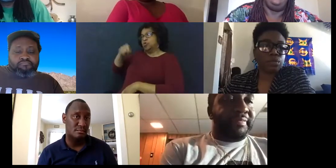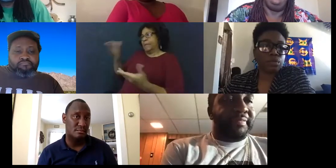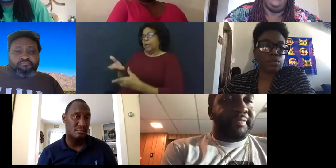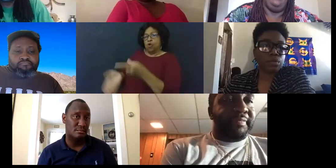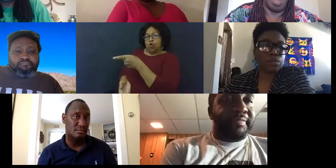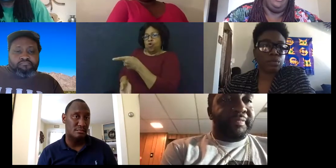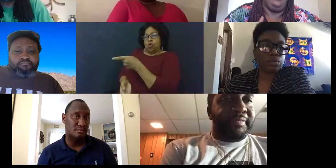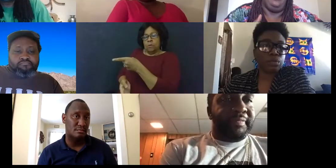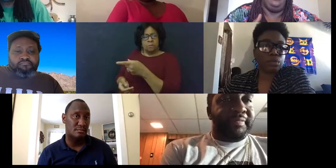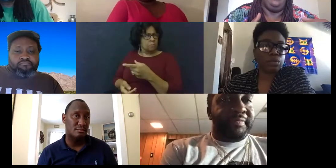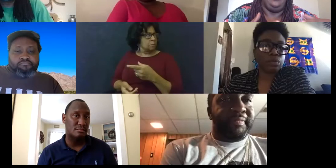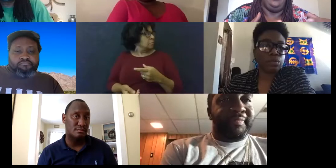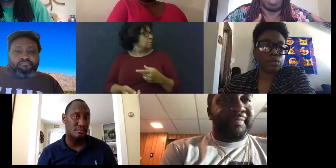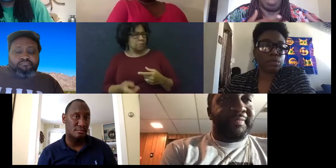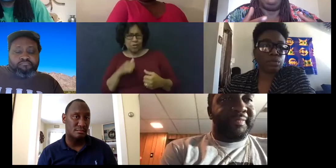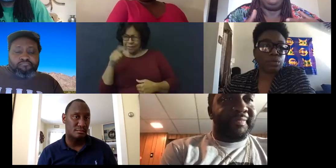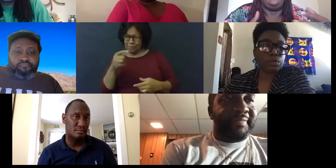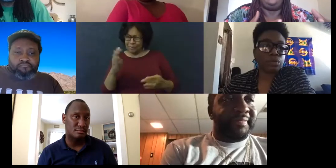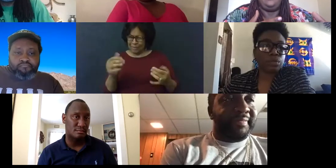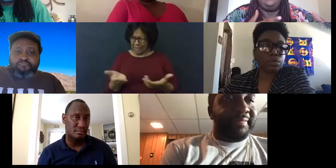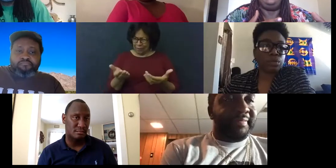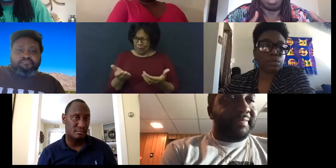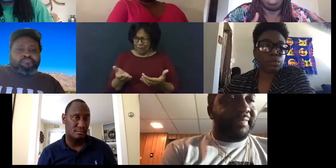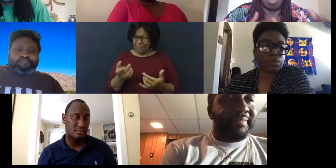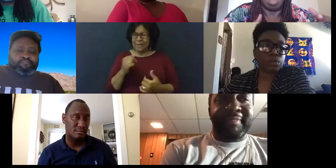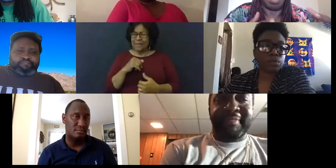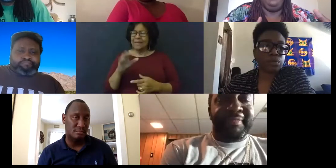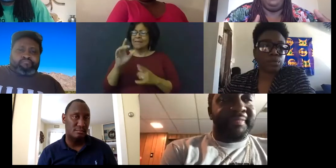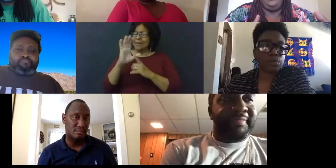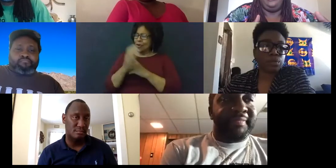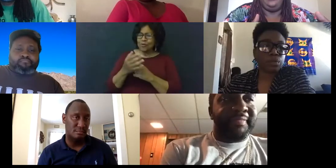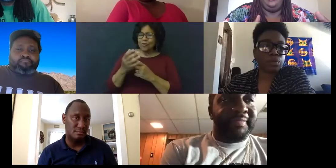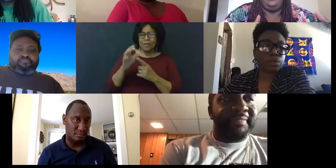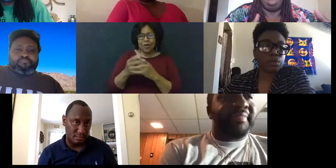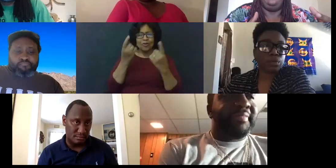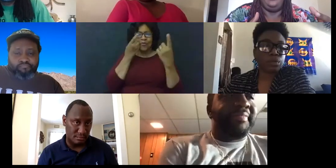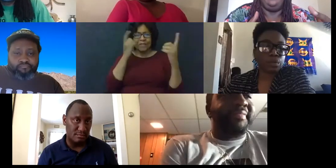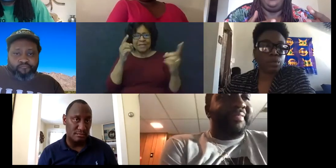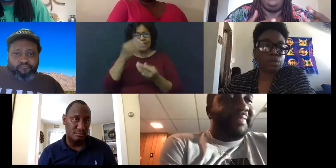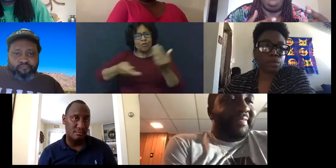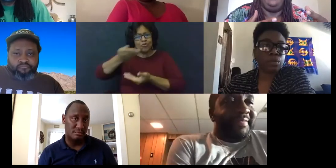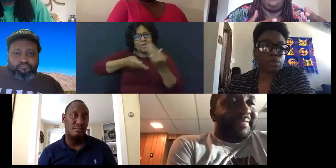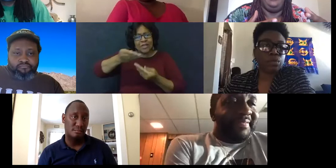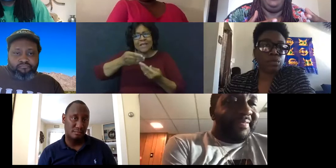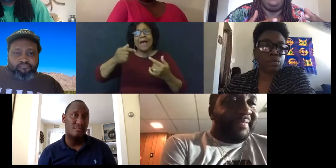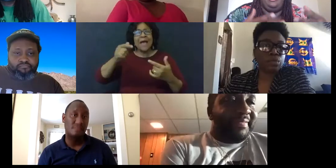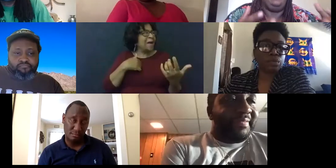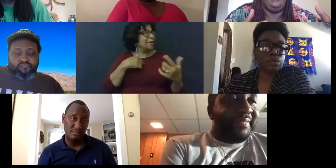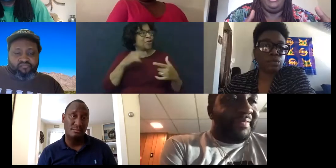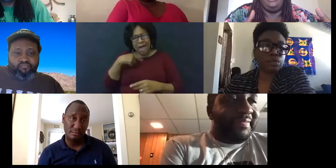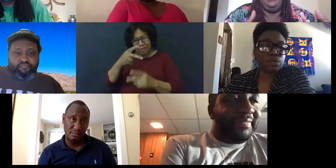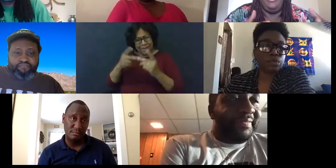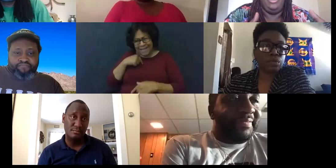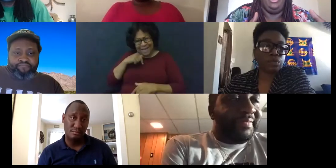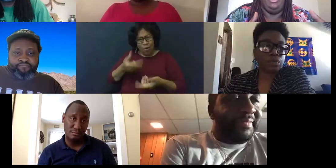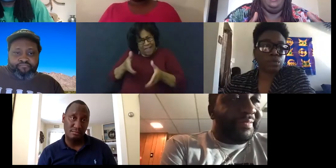thinking that it's a matter of like, there's equal cultural exchange. This is the cultural exchange. This is what has been, you know,